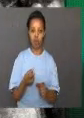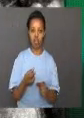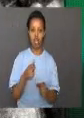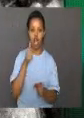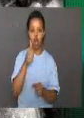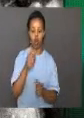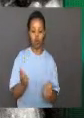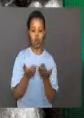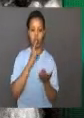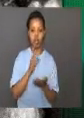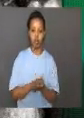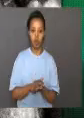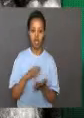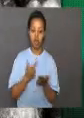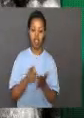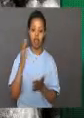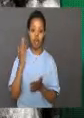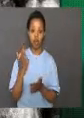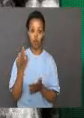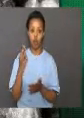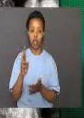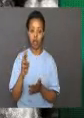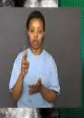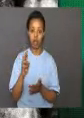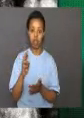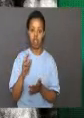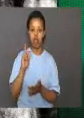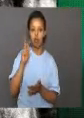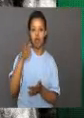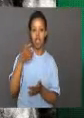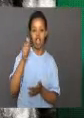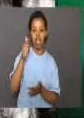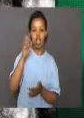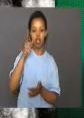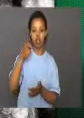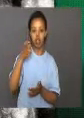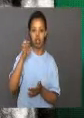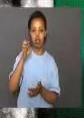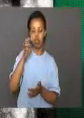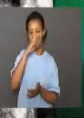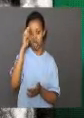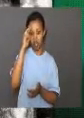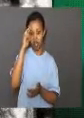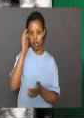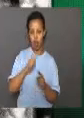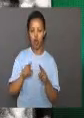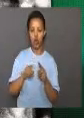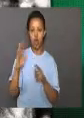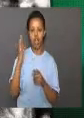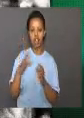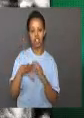Depending on the kind of phage, it can exist in various forms, and